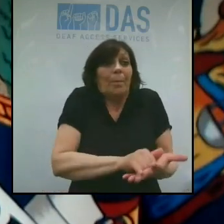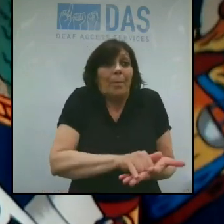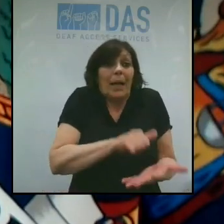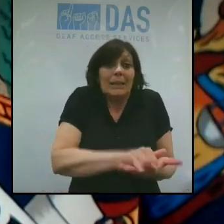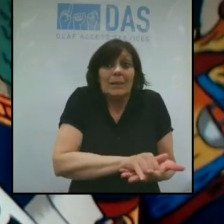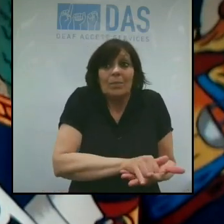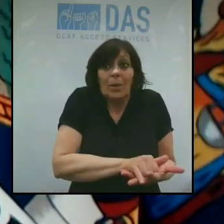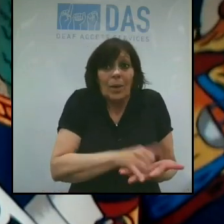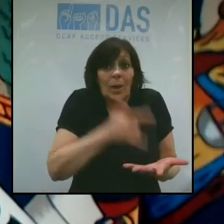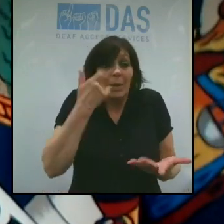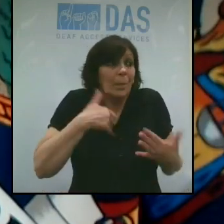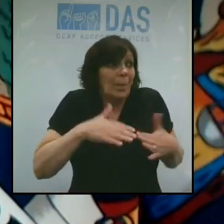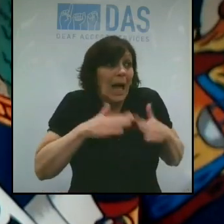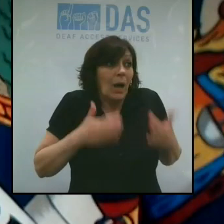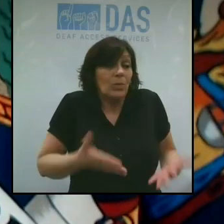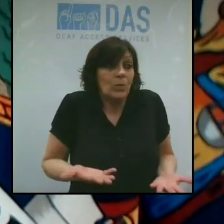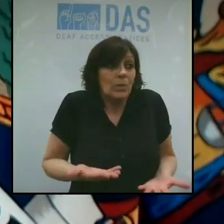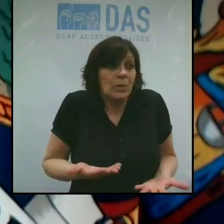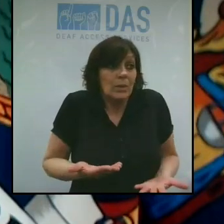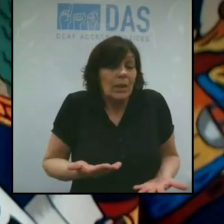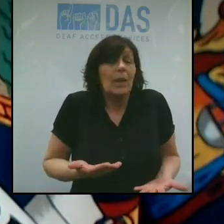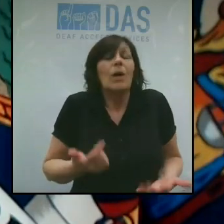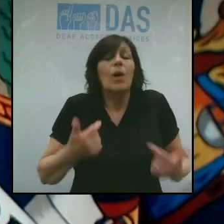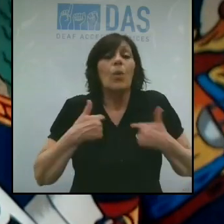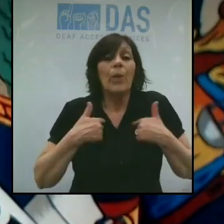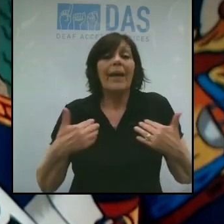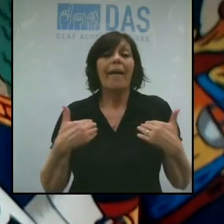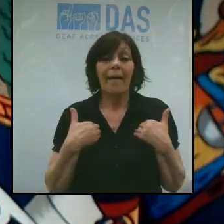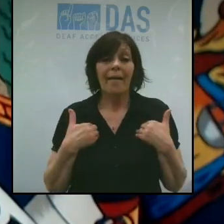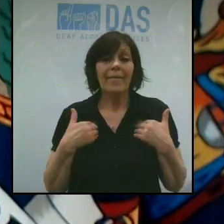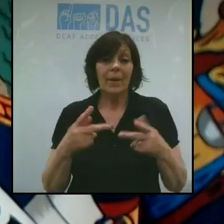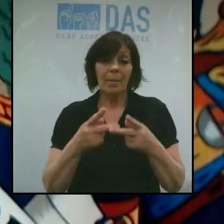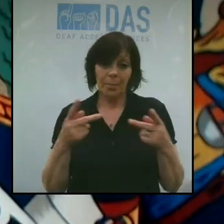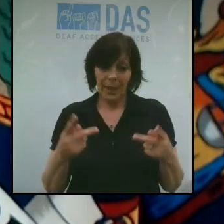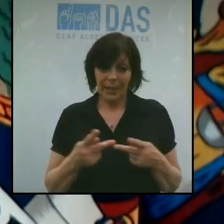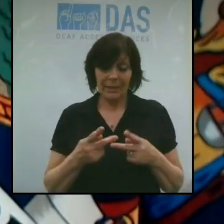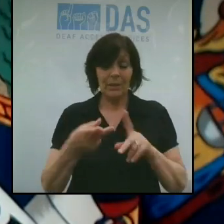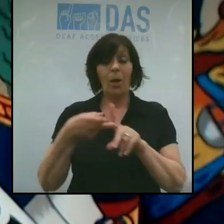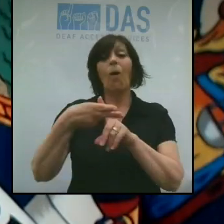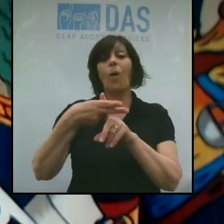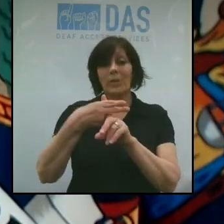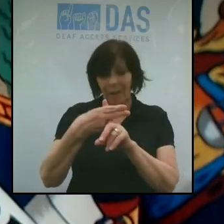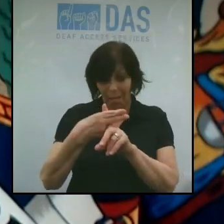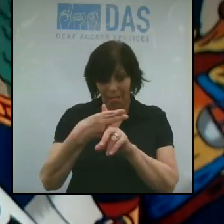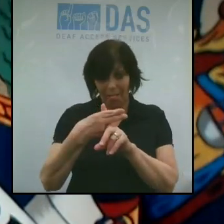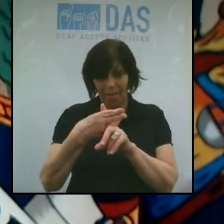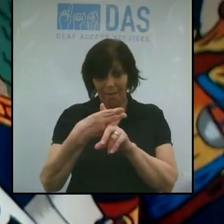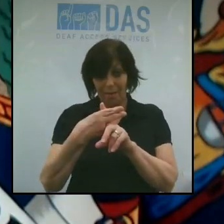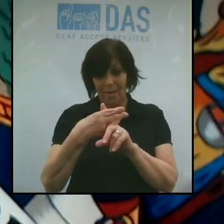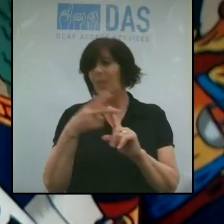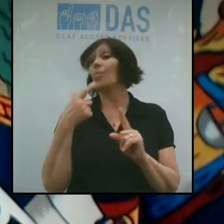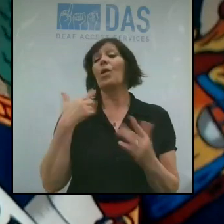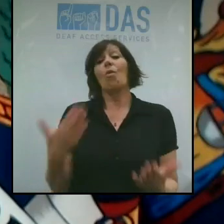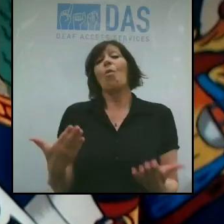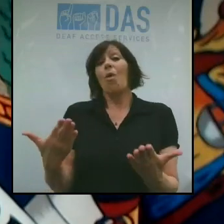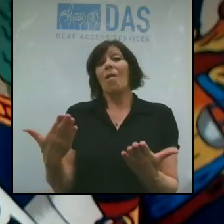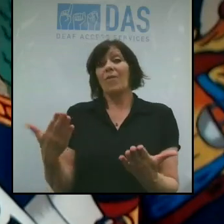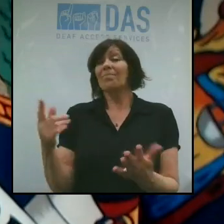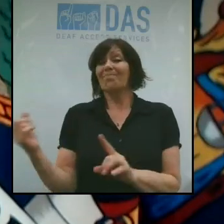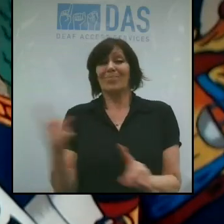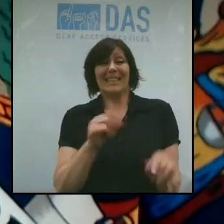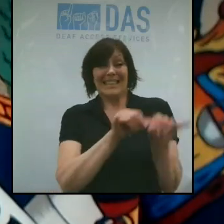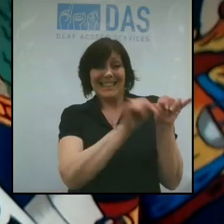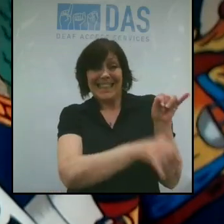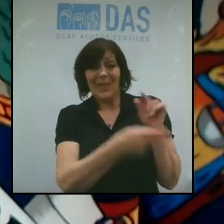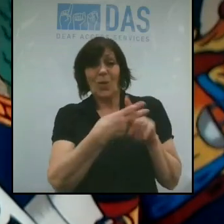makeup of the housing, we have a facility, a hotel that we are putting people up in Erie